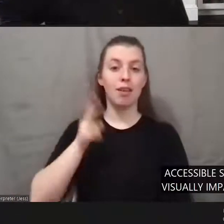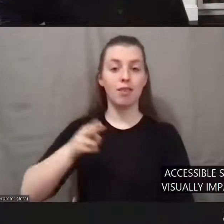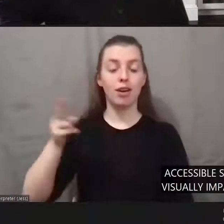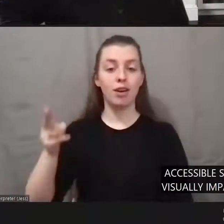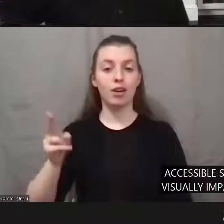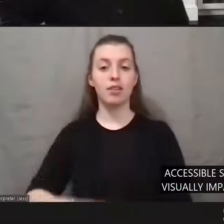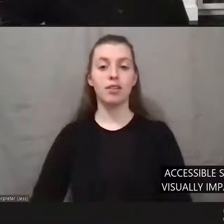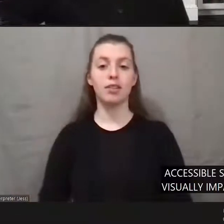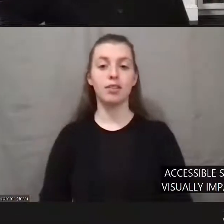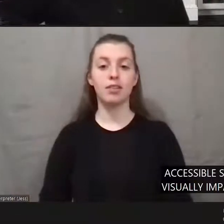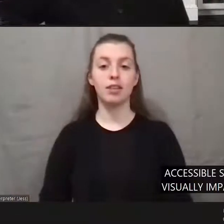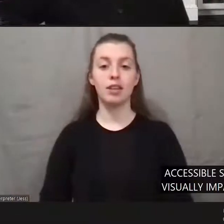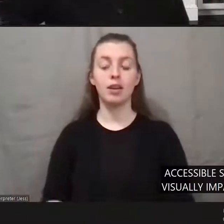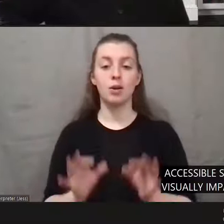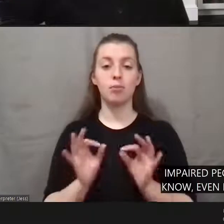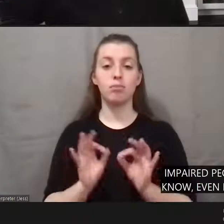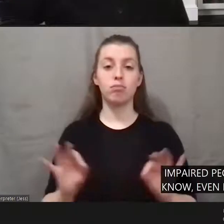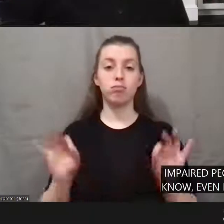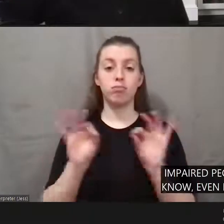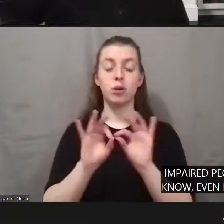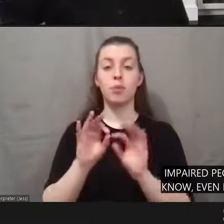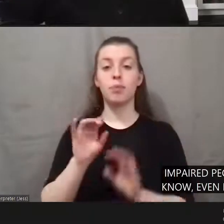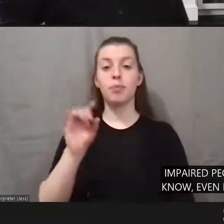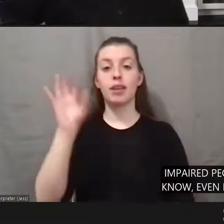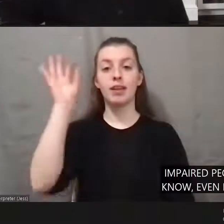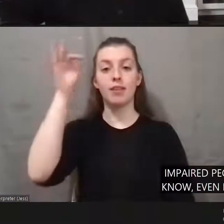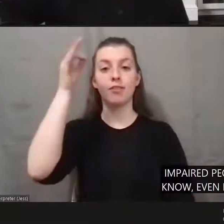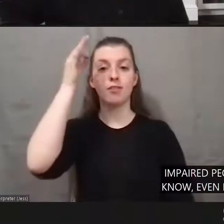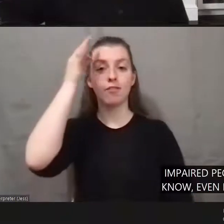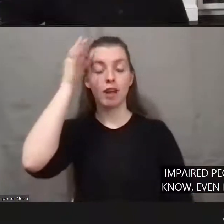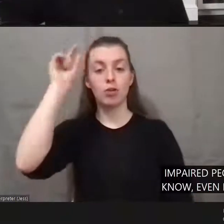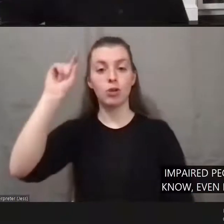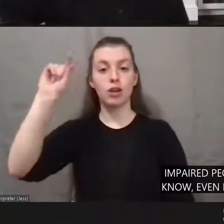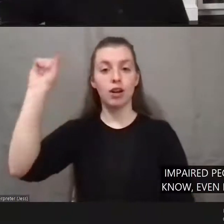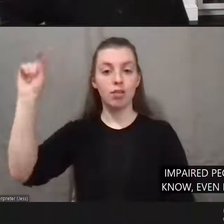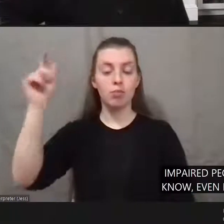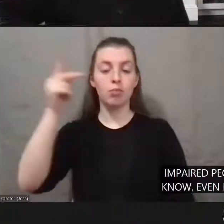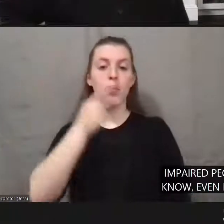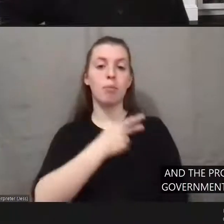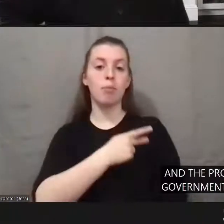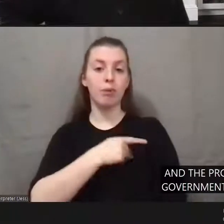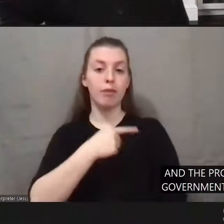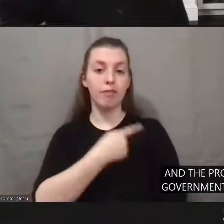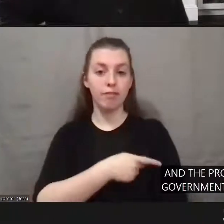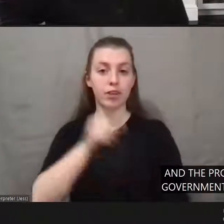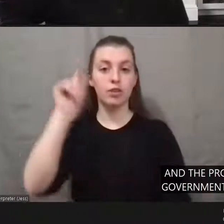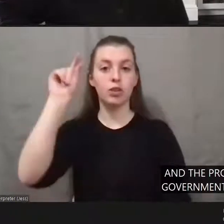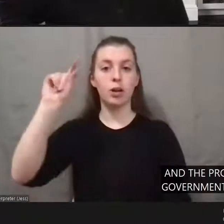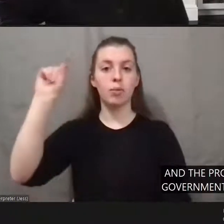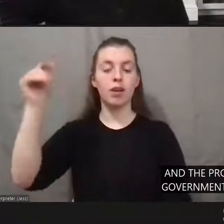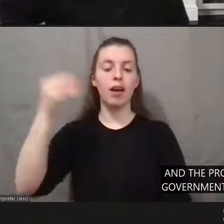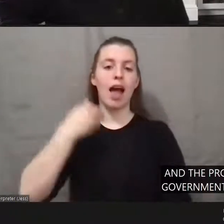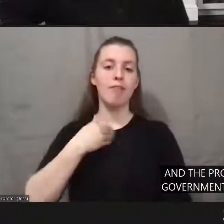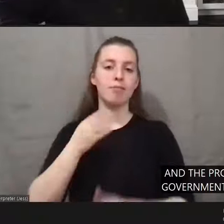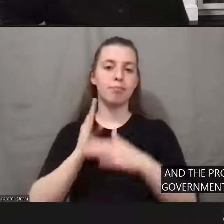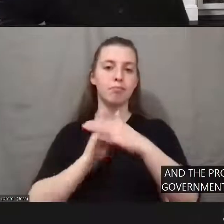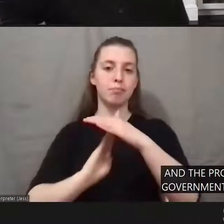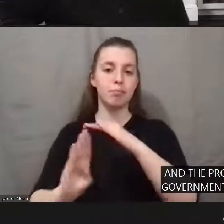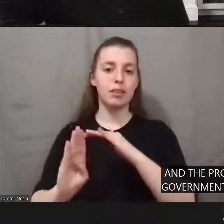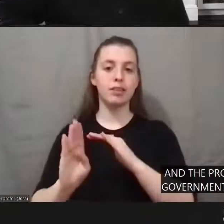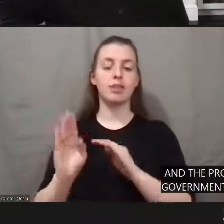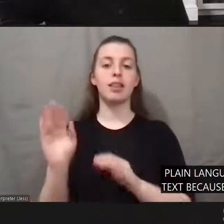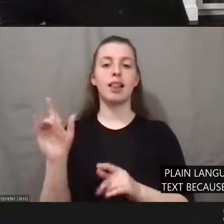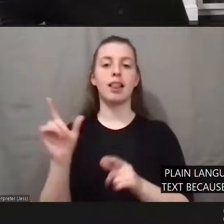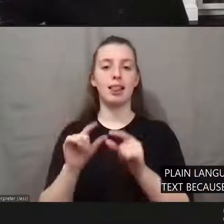even for the federal government and the provincial governments, they're starting to provide plain language text because policies can be